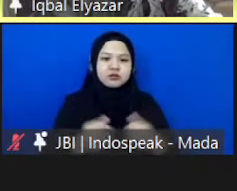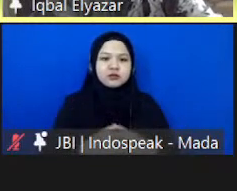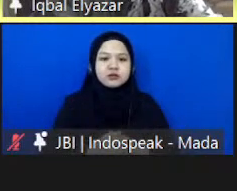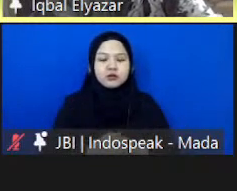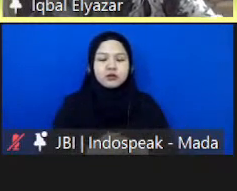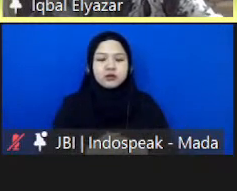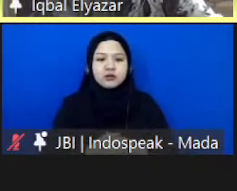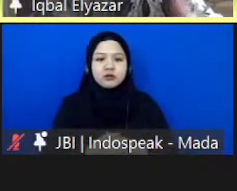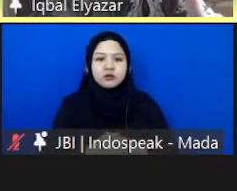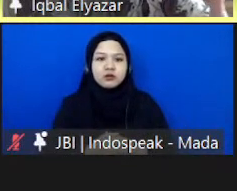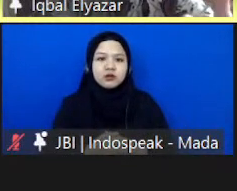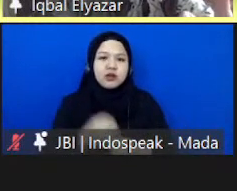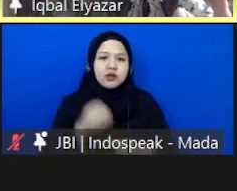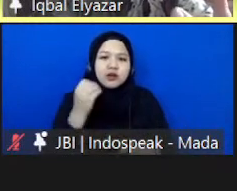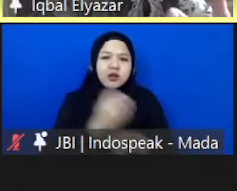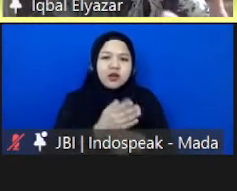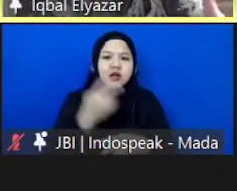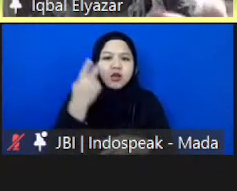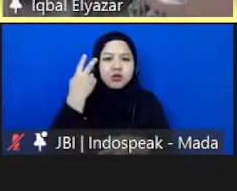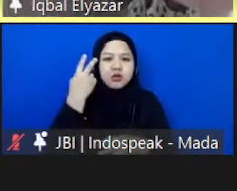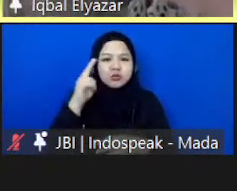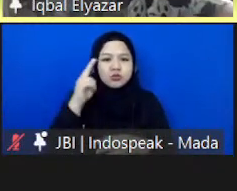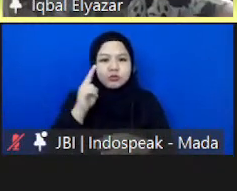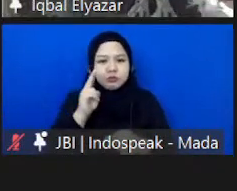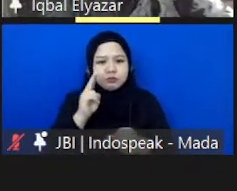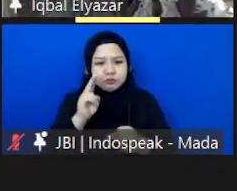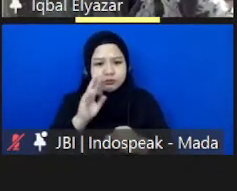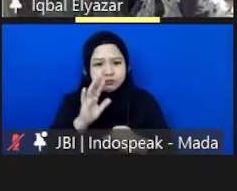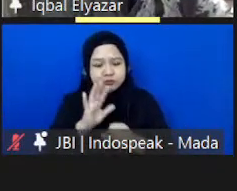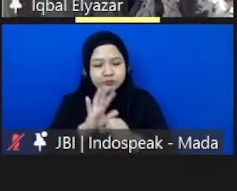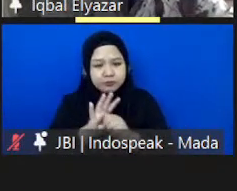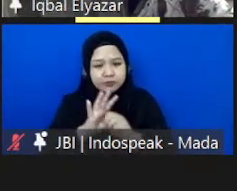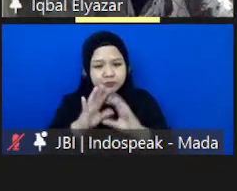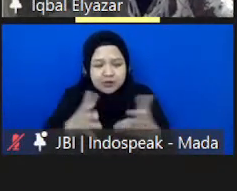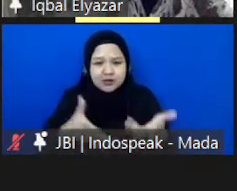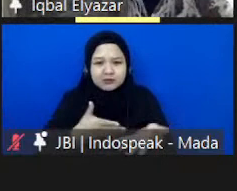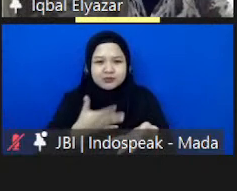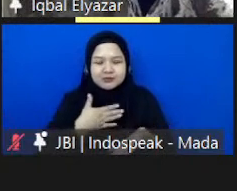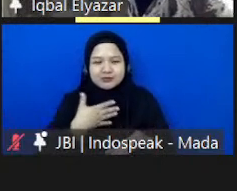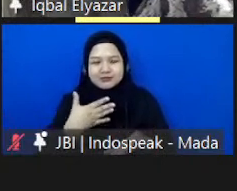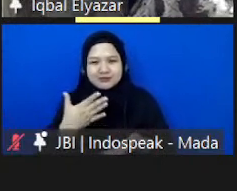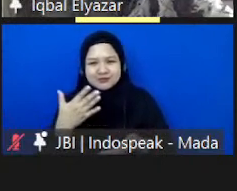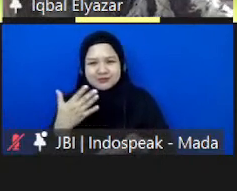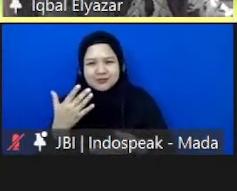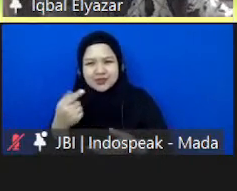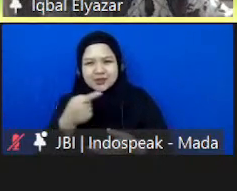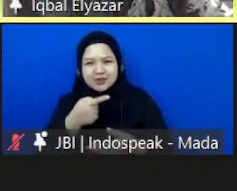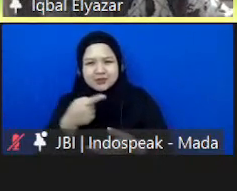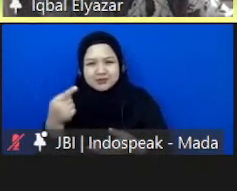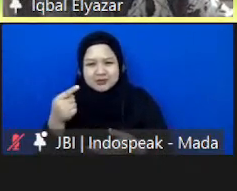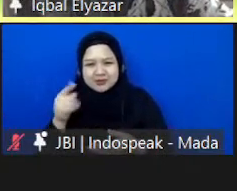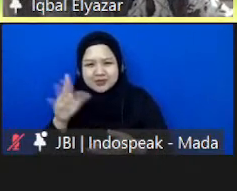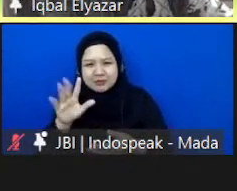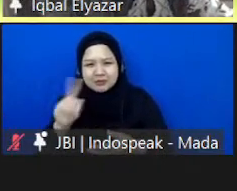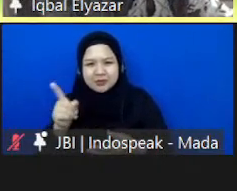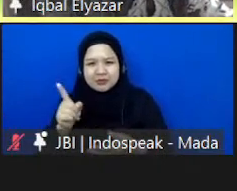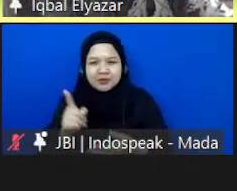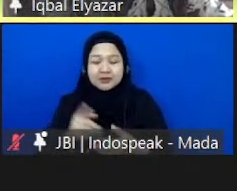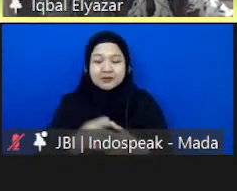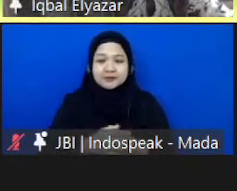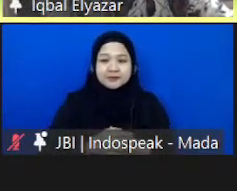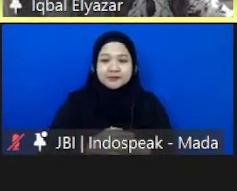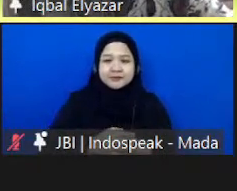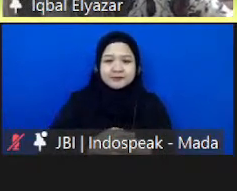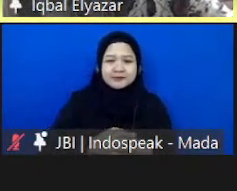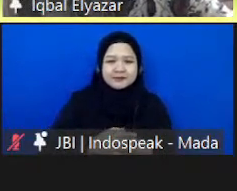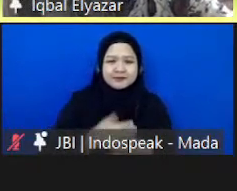fails to detect the early pandemic because most of them. Sorry, less than 2 minutes, ya Pak Iqbal. Okay, yeah, most of them are reluctant